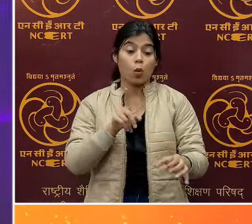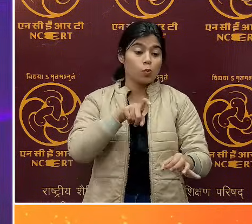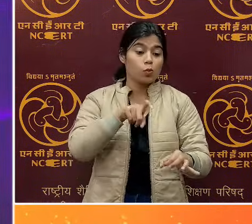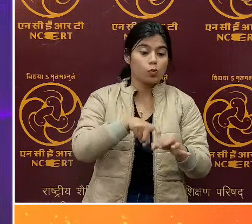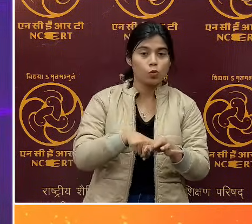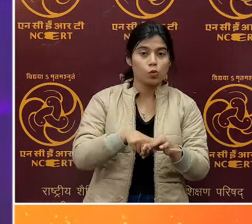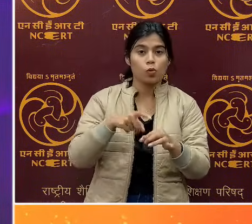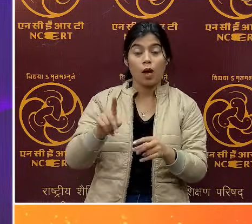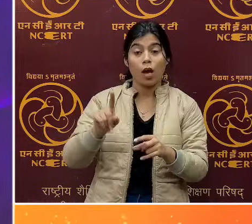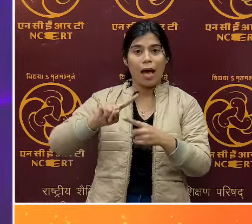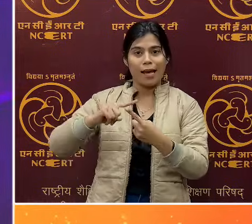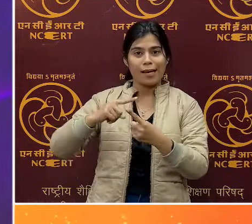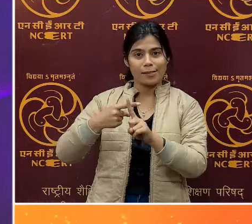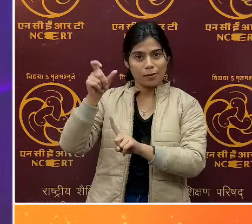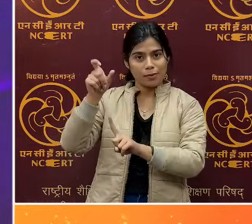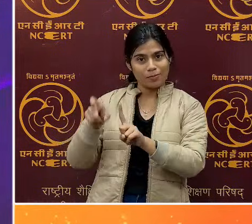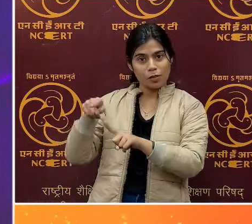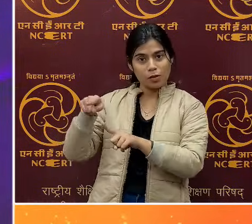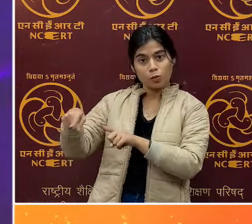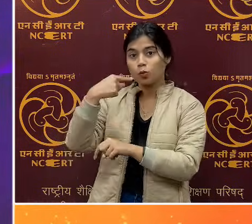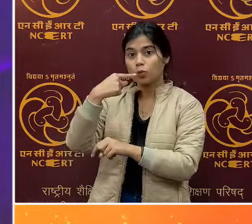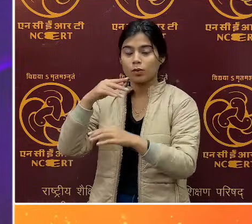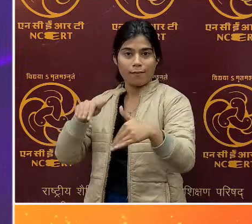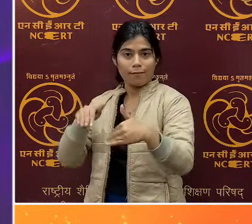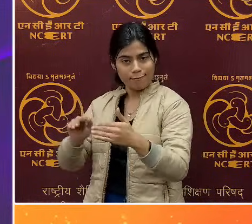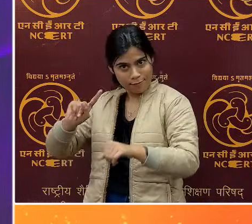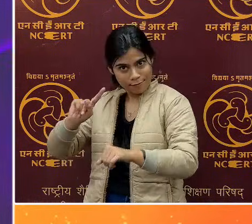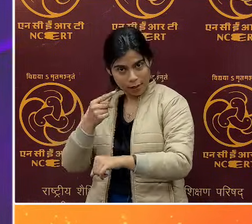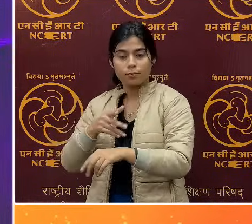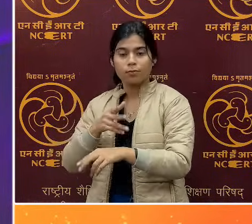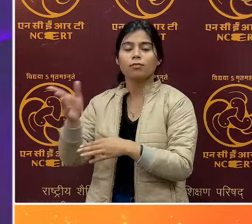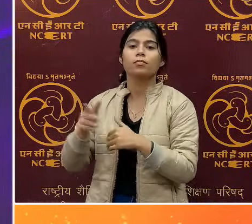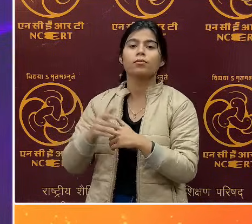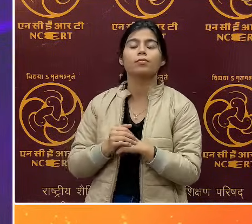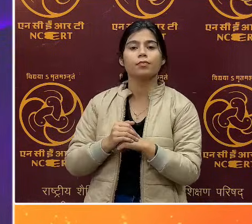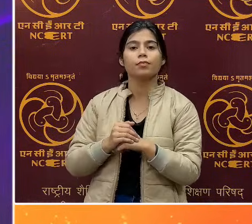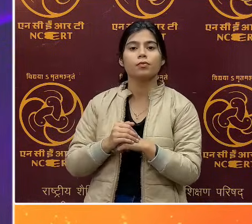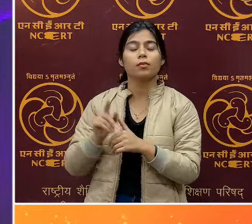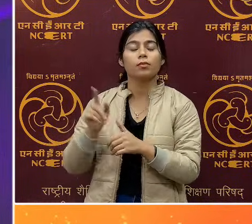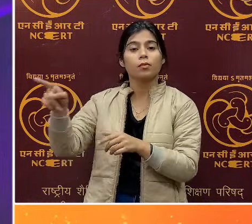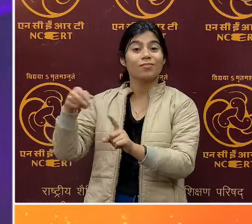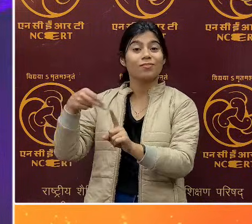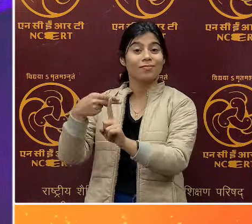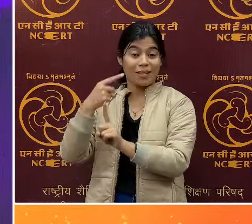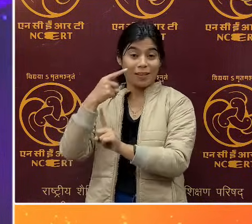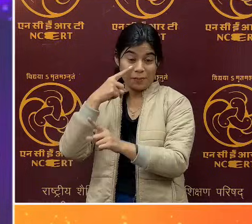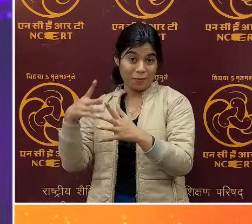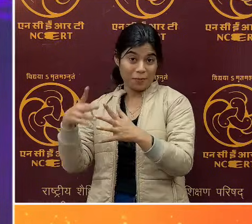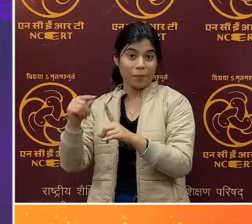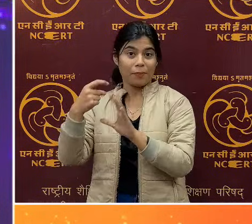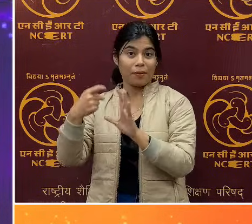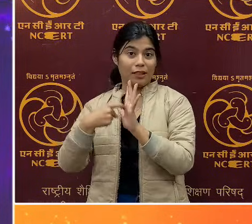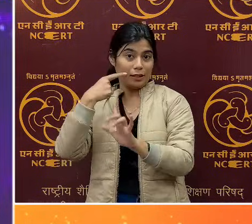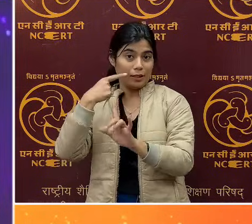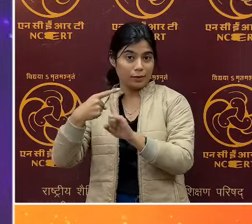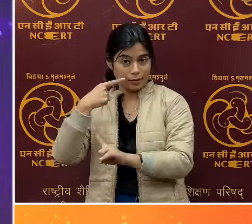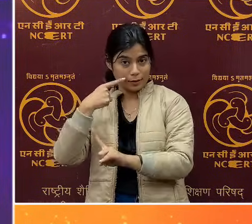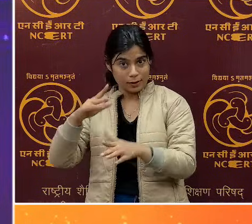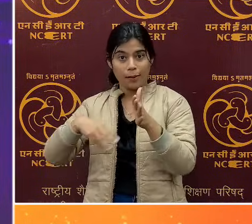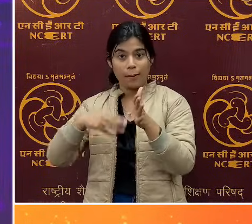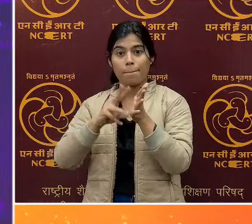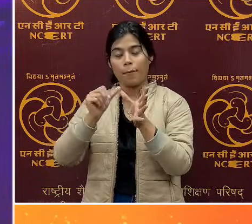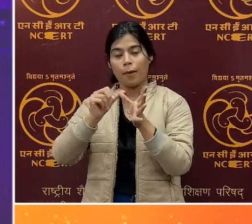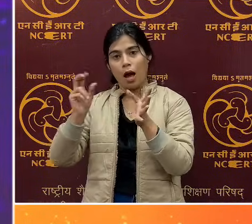our esteemed expert. So let me introduce to her first. Today we are joined by Miss Priti Maan. Ma'am is TGT Science